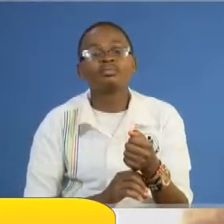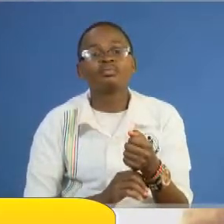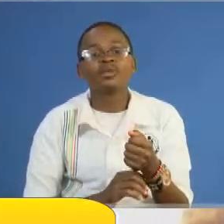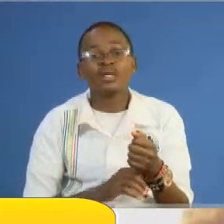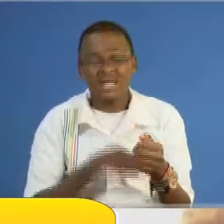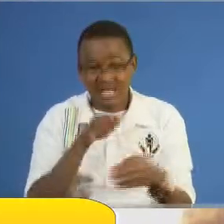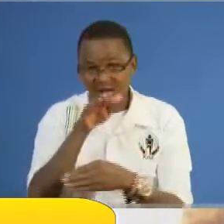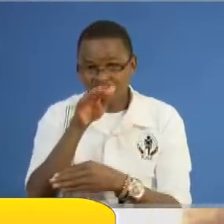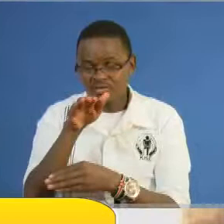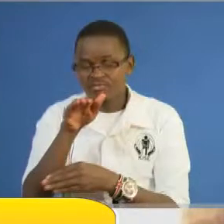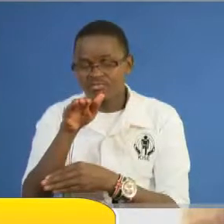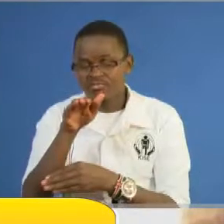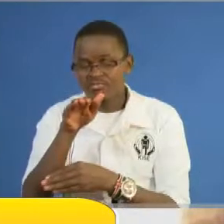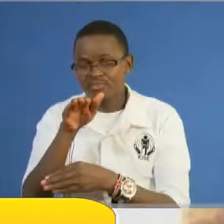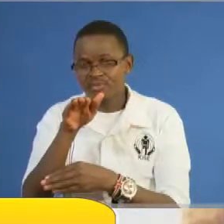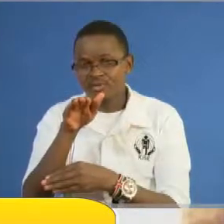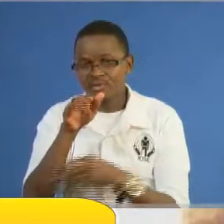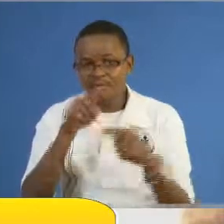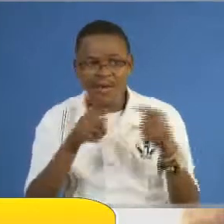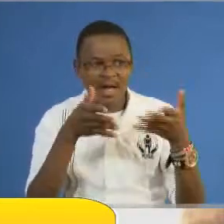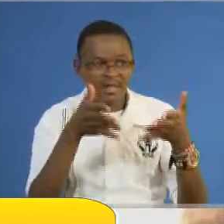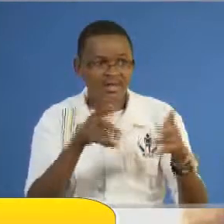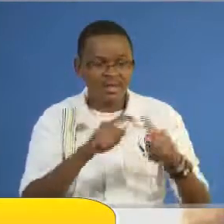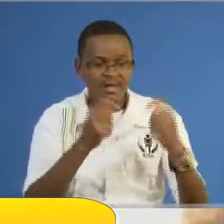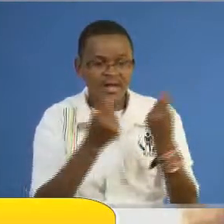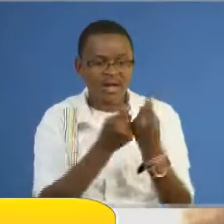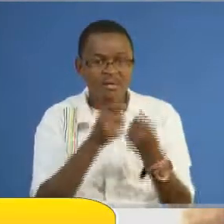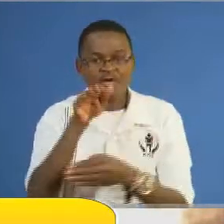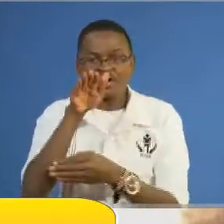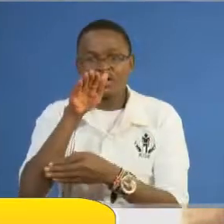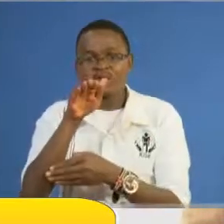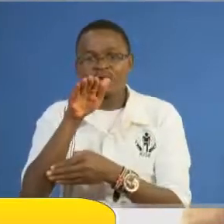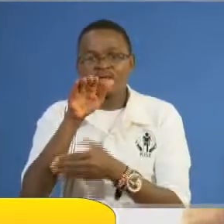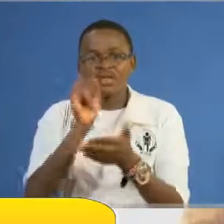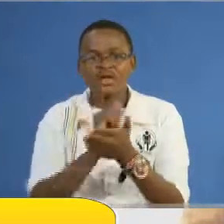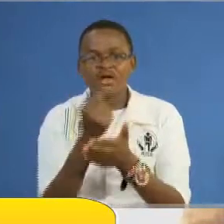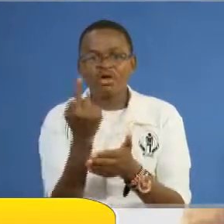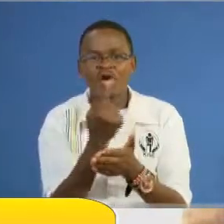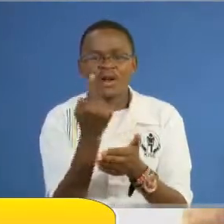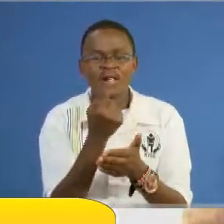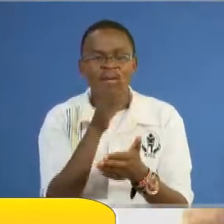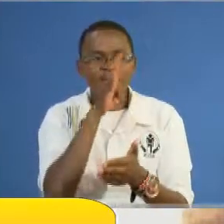a request. But this kind of request can only be